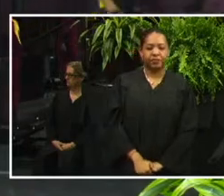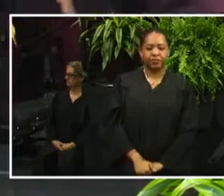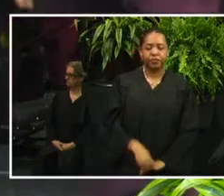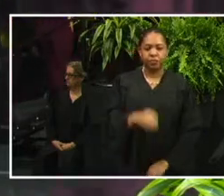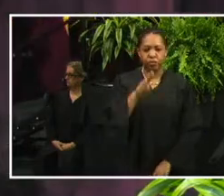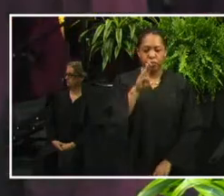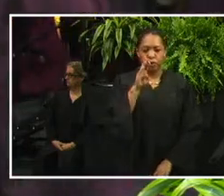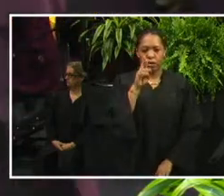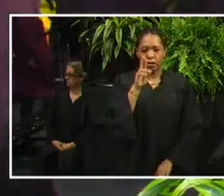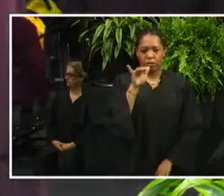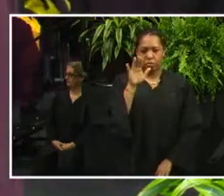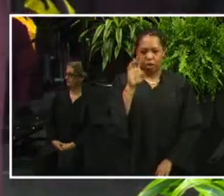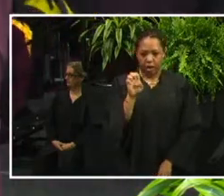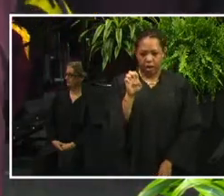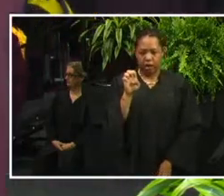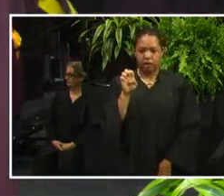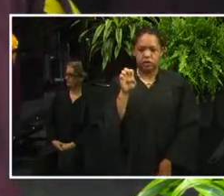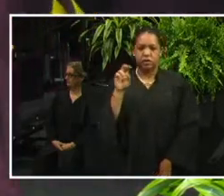Bryce Jaden Harrison.